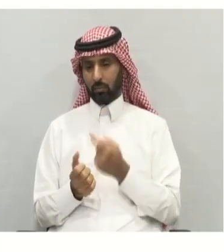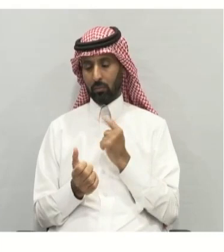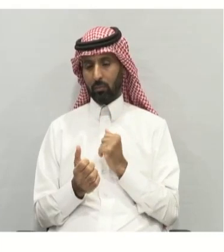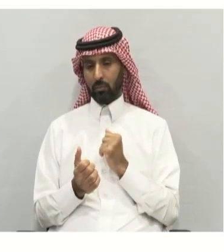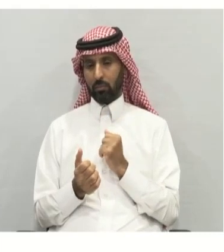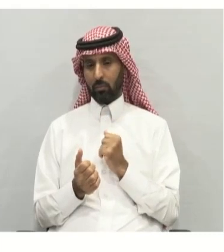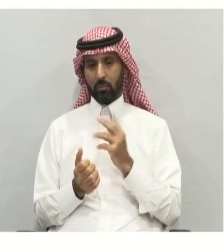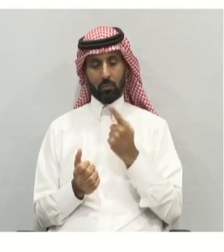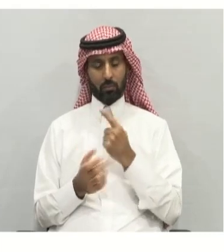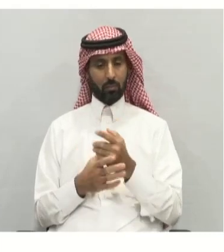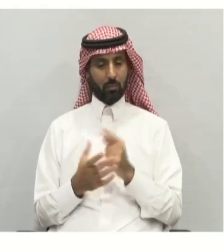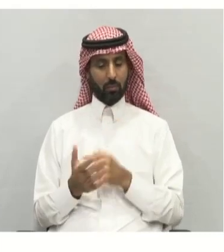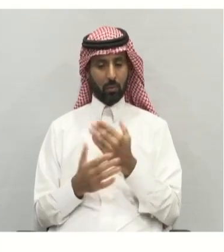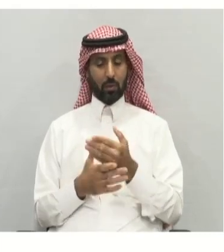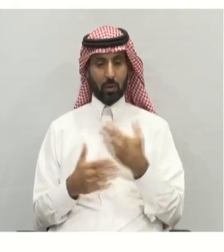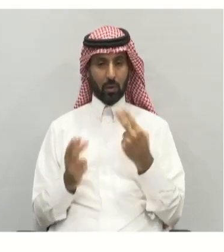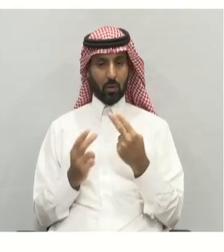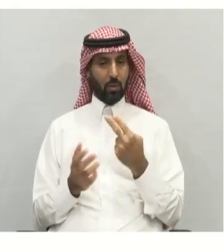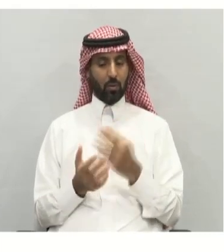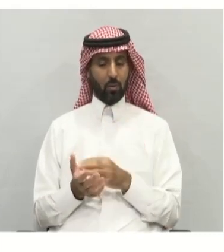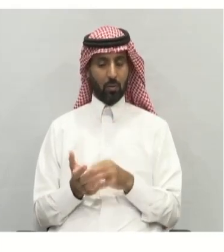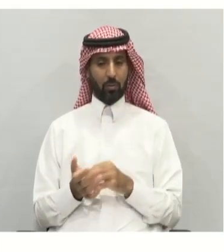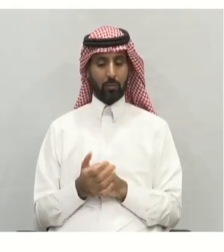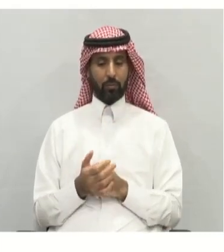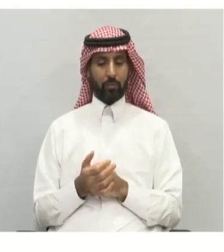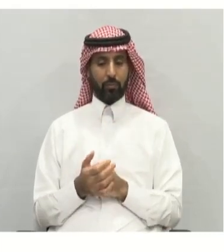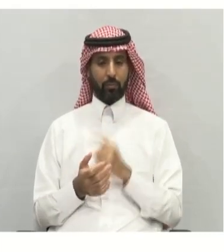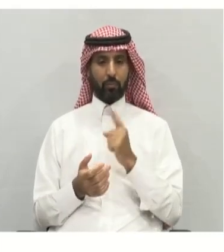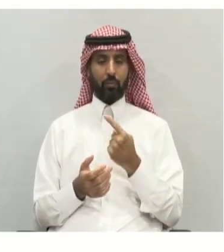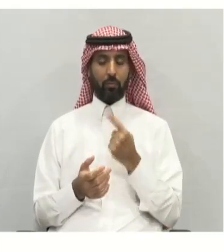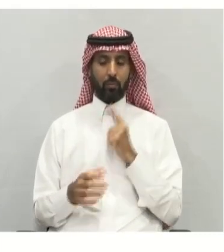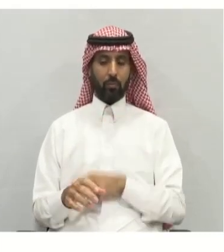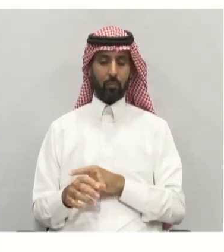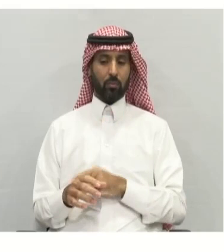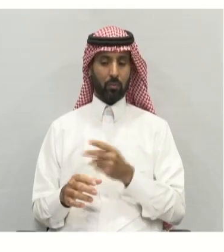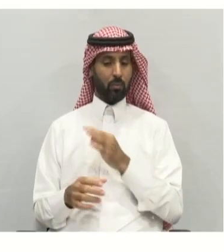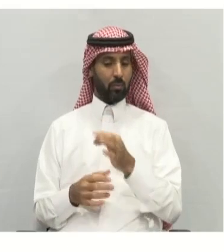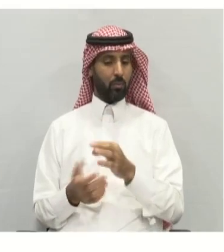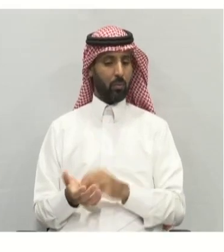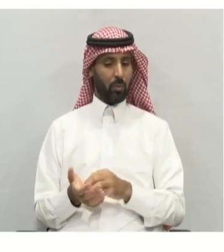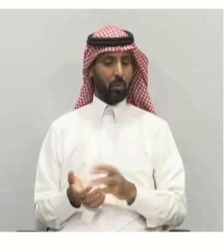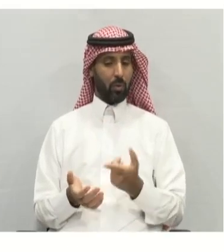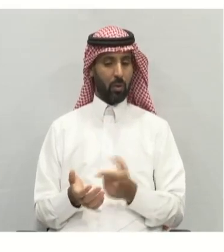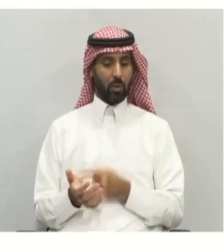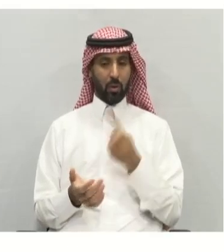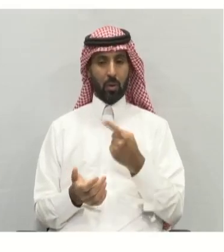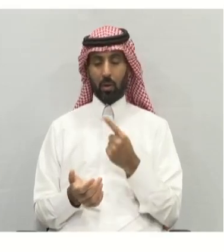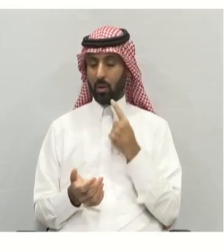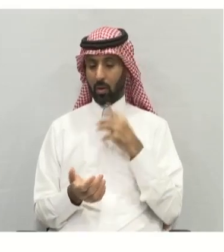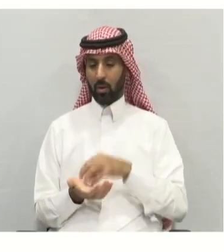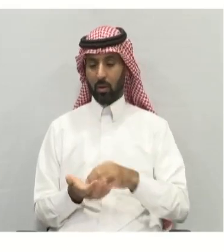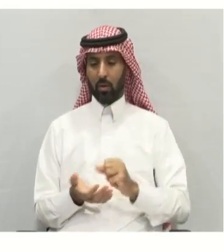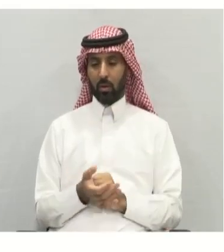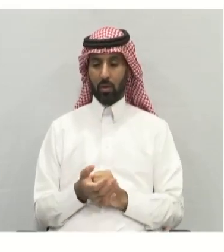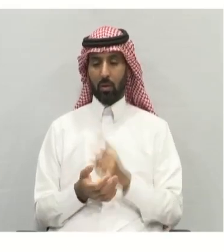example, when should we have this celebration? Here to talk about time. Where should we have it? Here we're talking about lace.